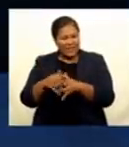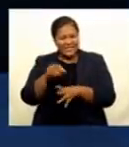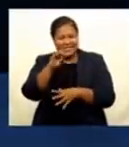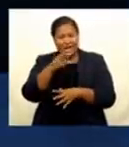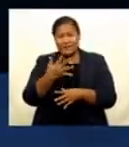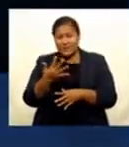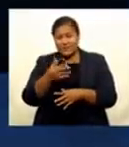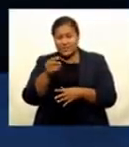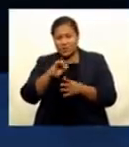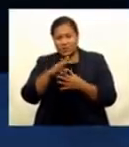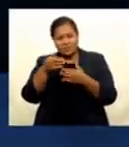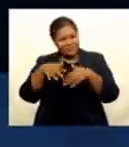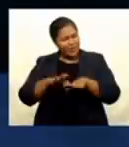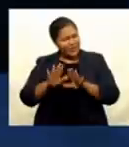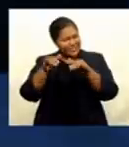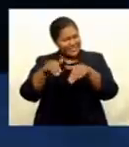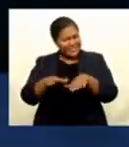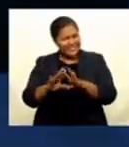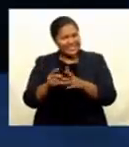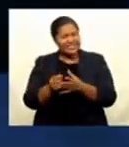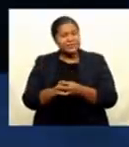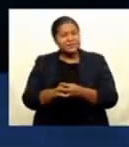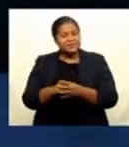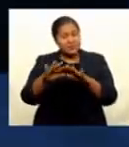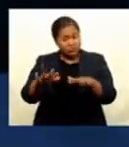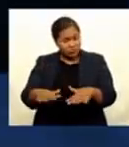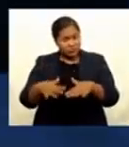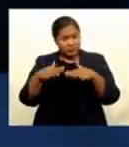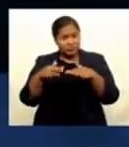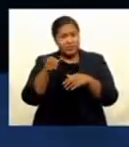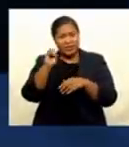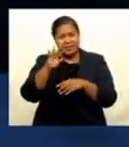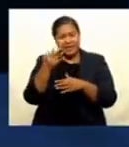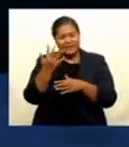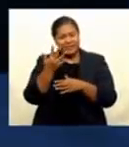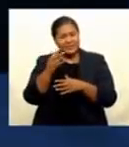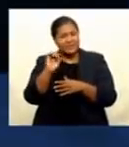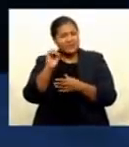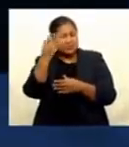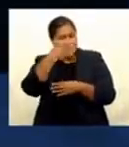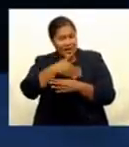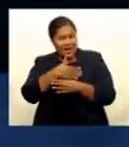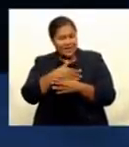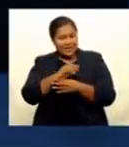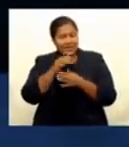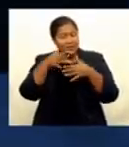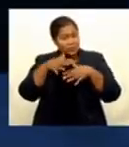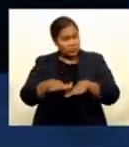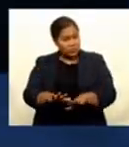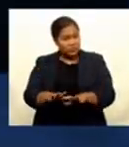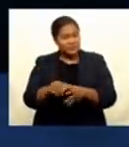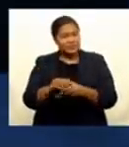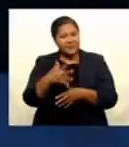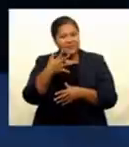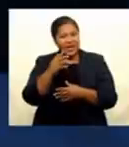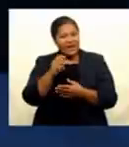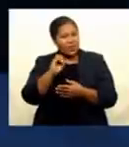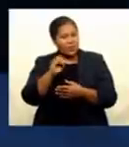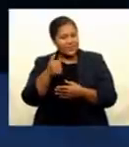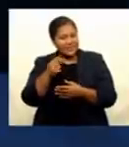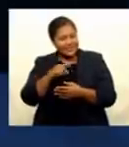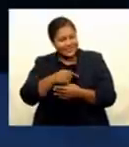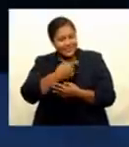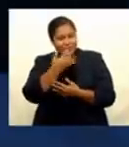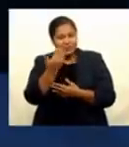knots, moderate seas, moderate southerly swells. The next high tide is at 10:50 tonight, with the next low tide at 5:06